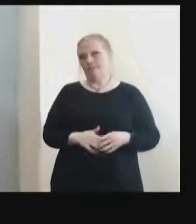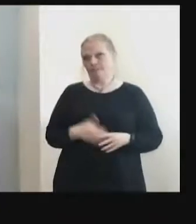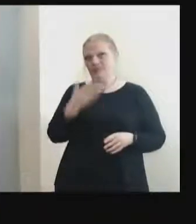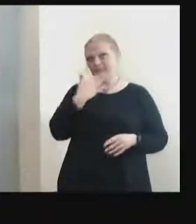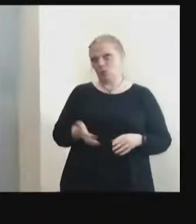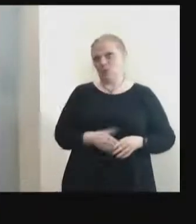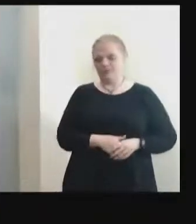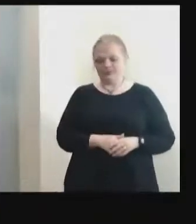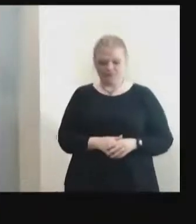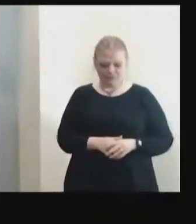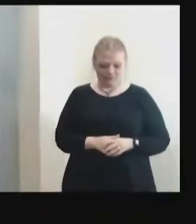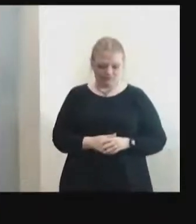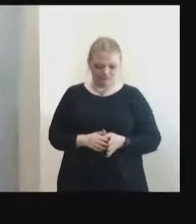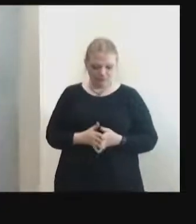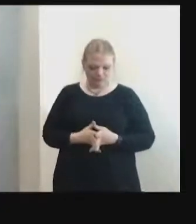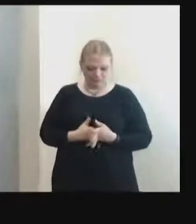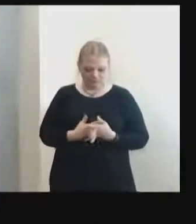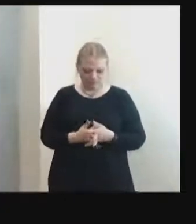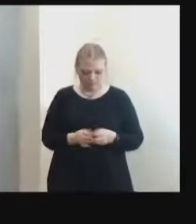Thanks.